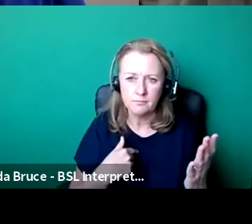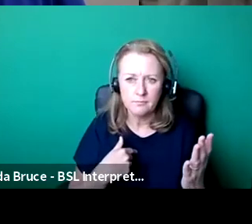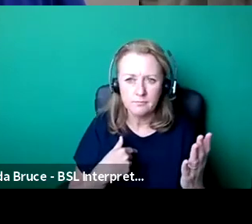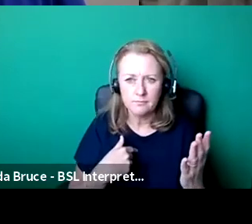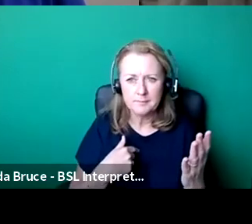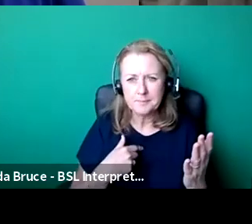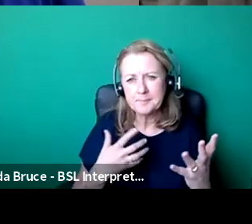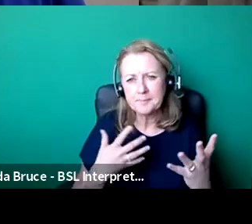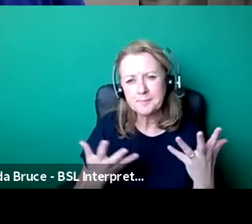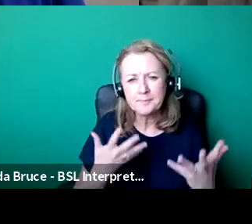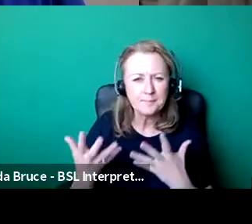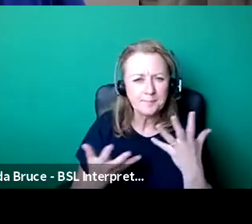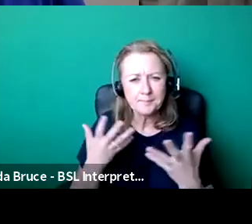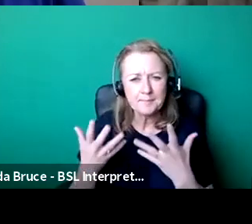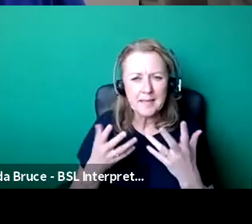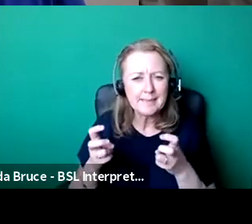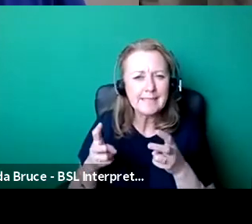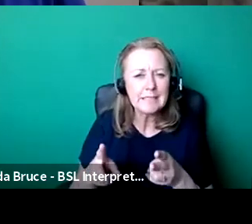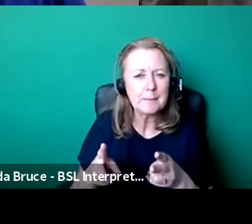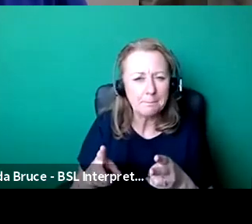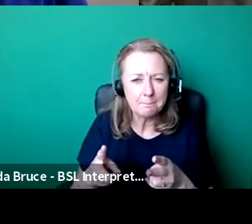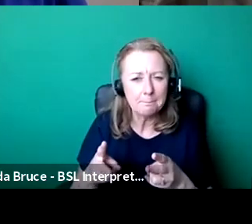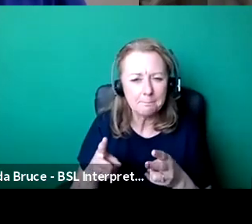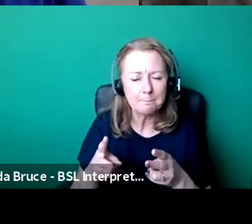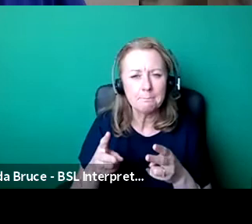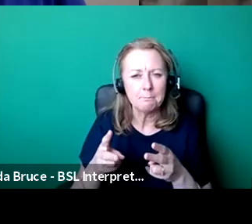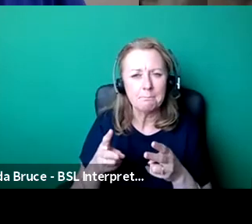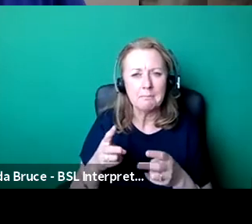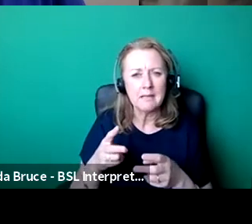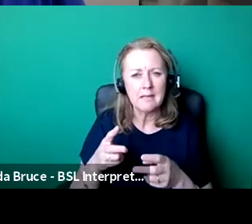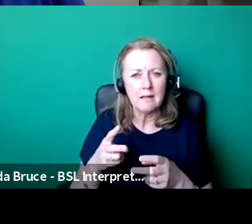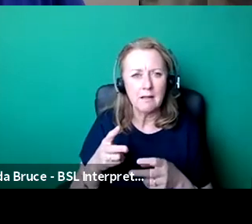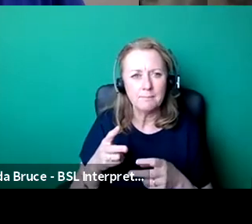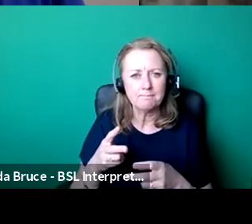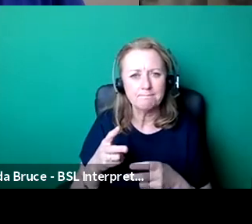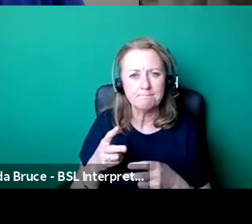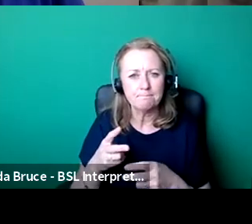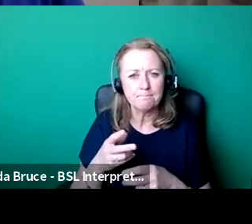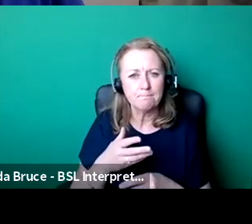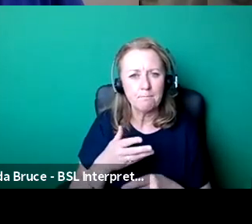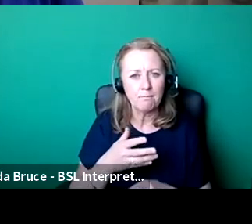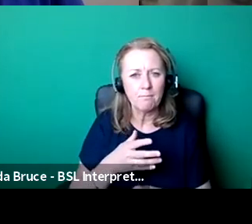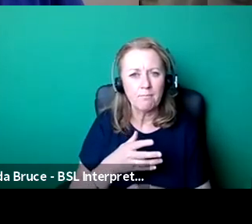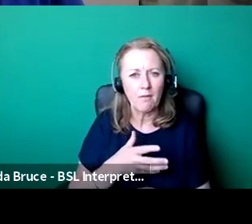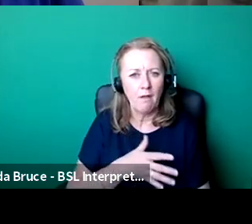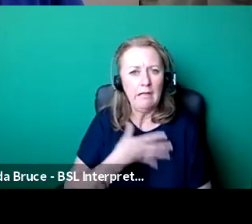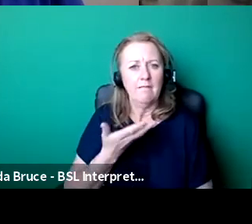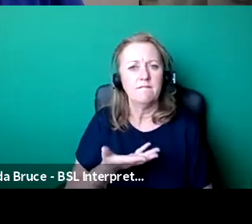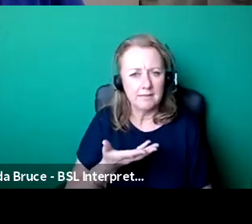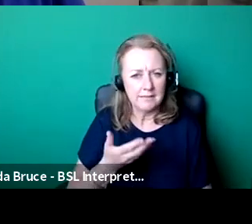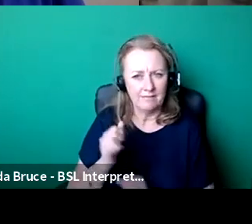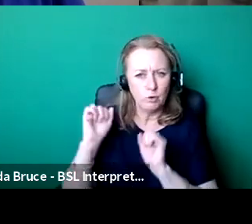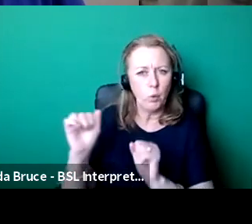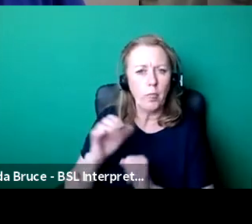how I can say this is a little bit offensive for the masculinity society in